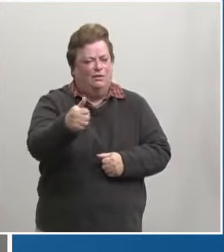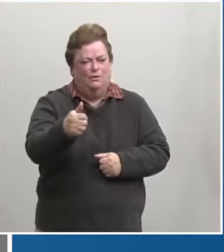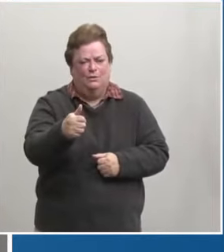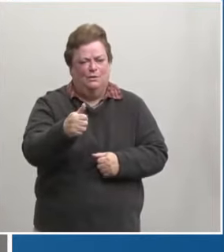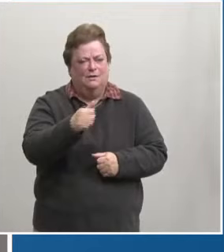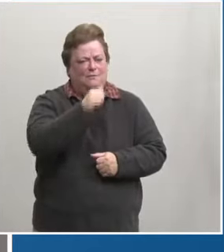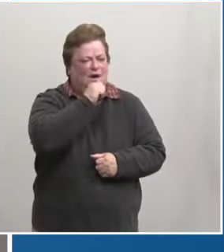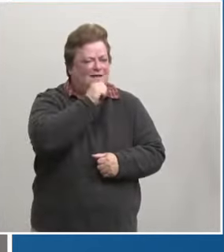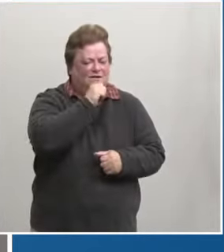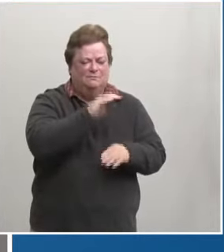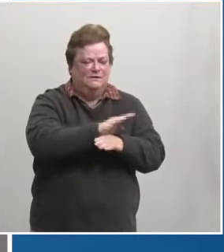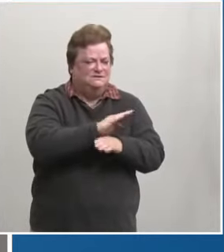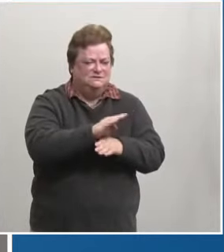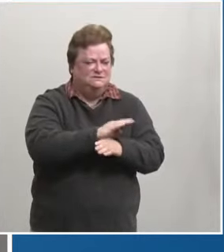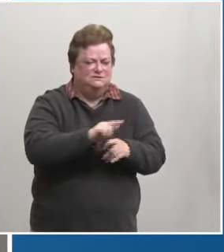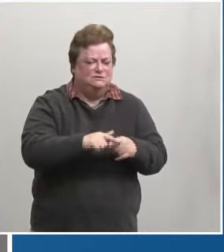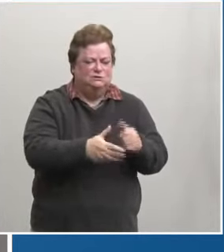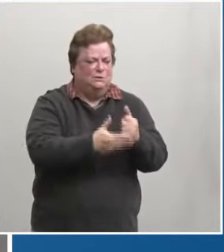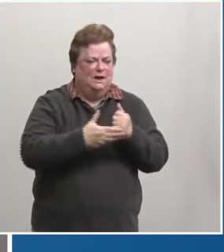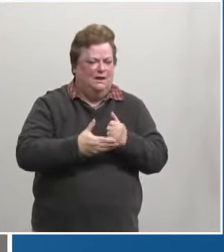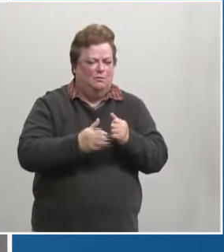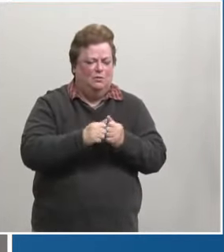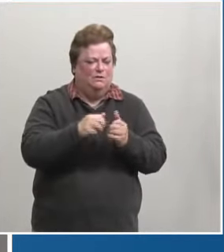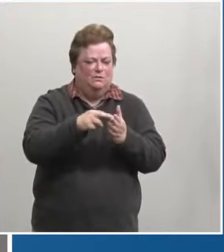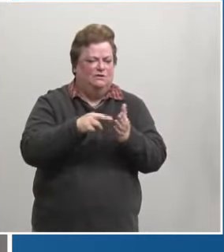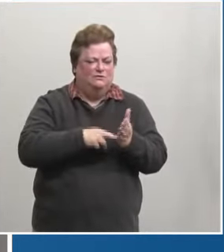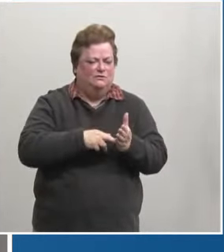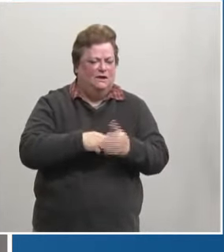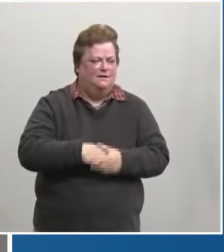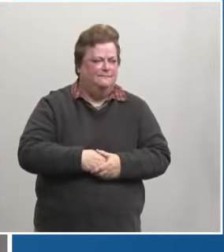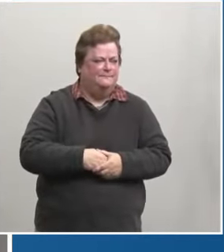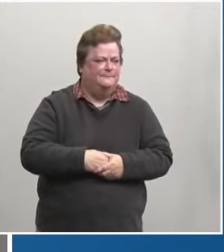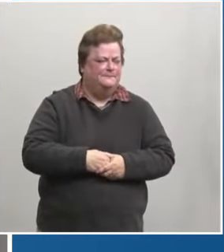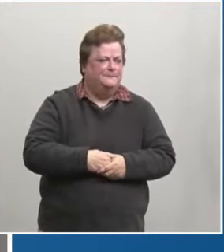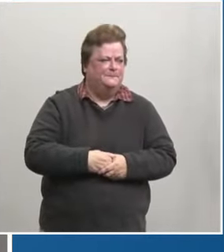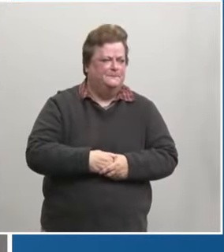another private entity to assist people with their registration.